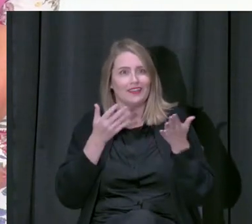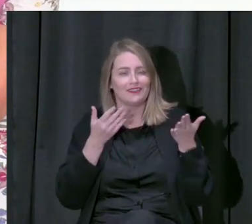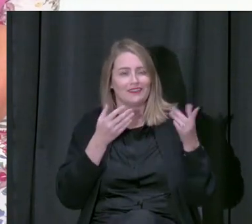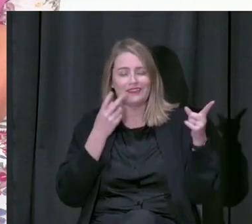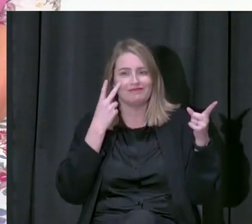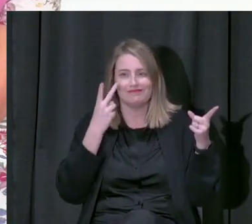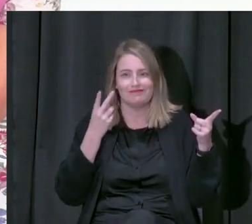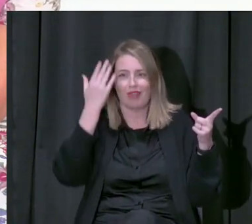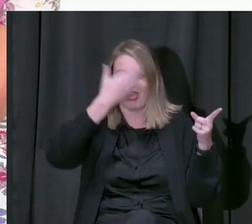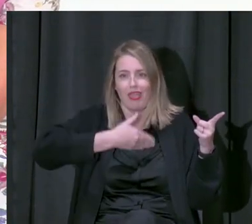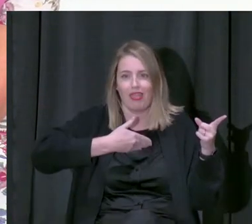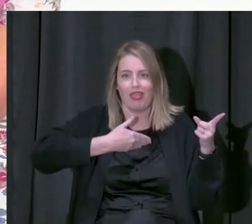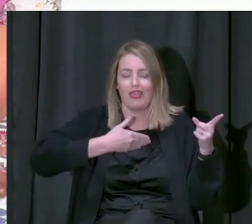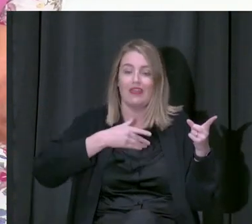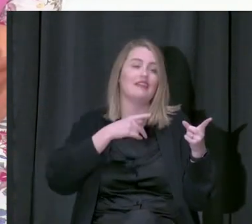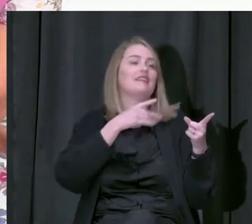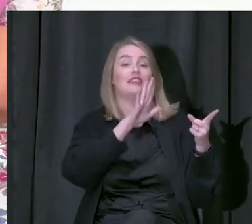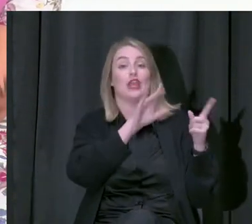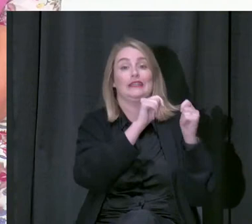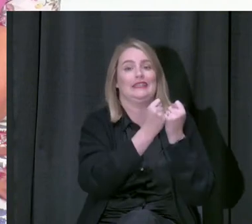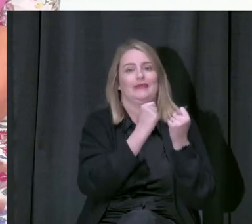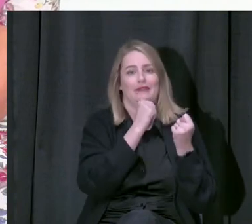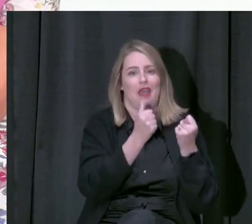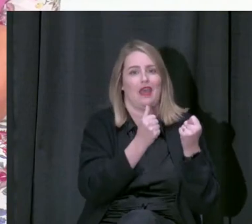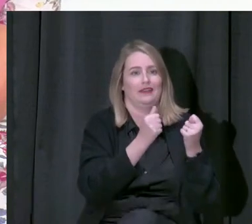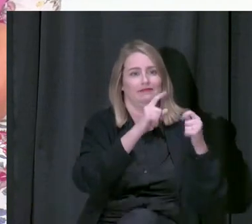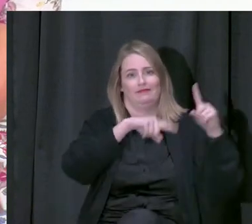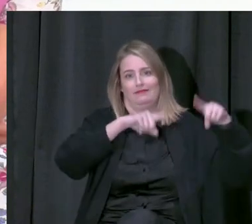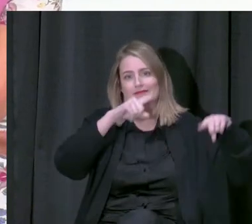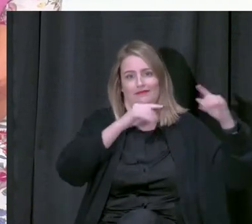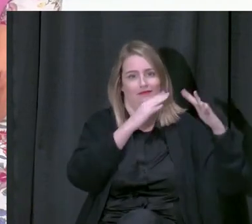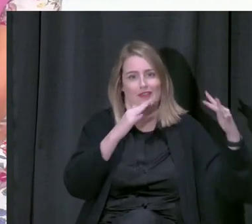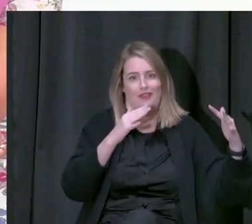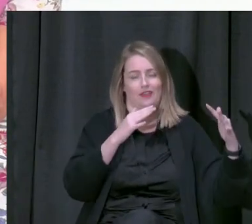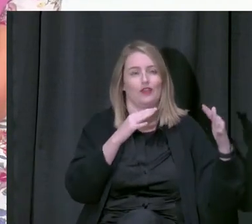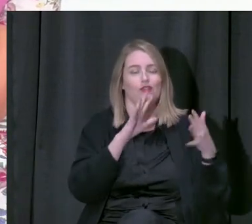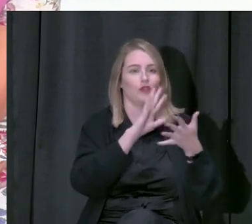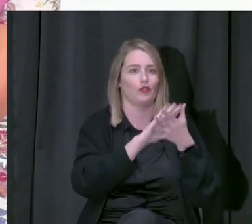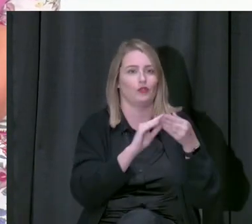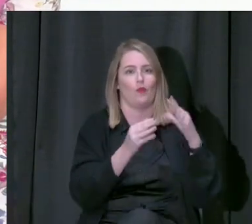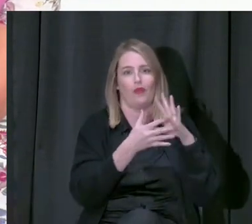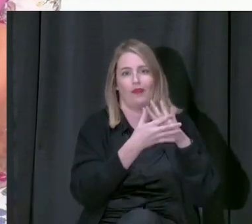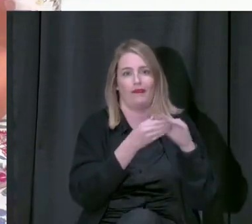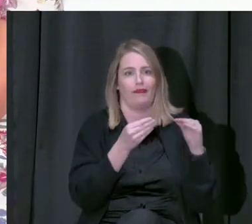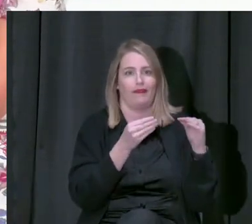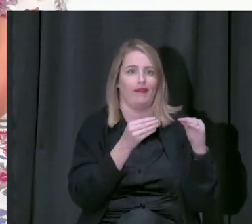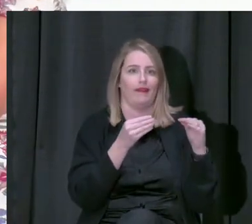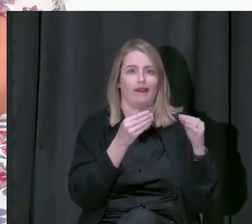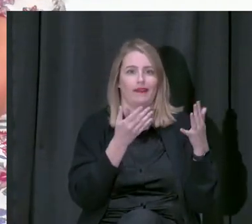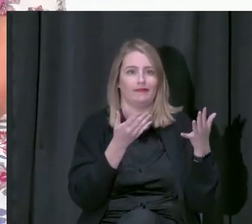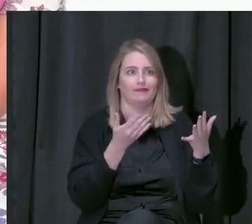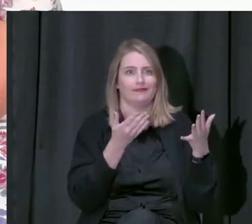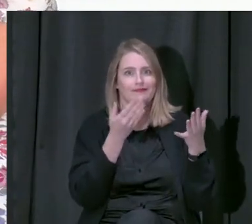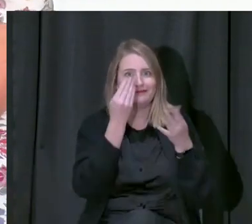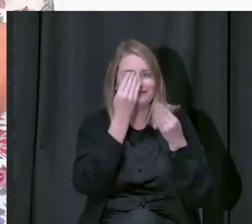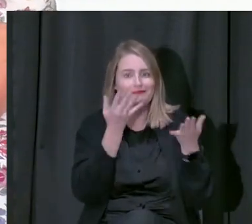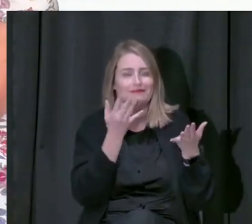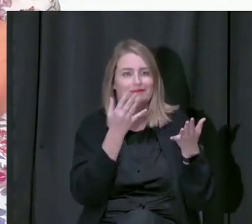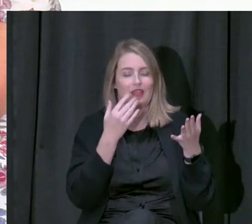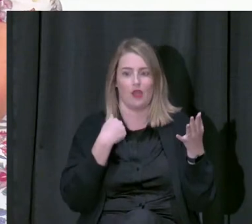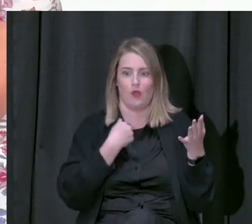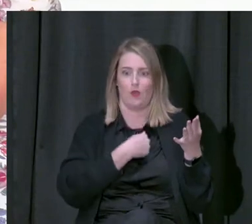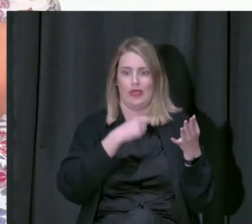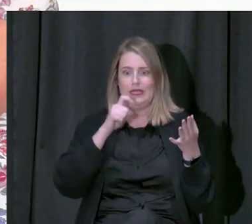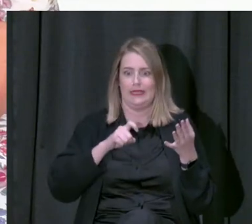don't have inclusive team members. So the story to tell is very, very hard. Think, we need JAWS